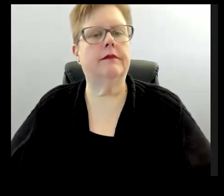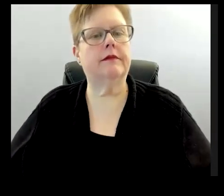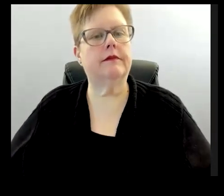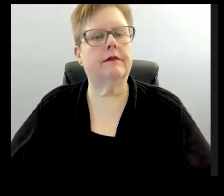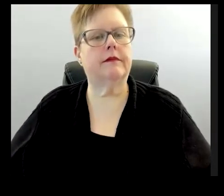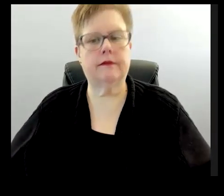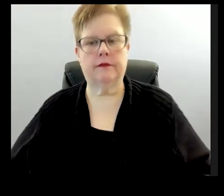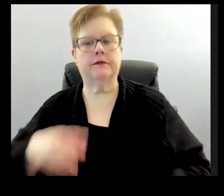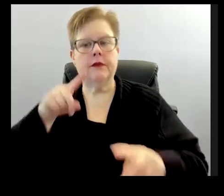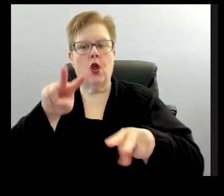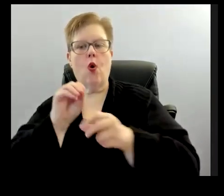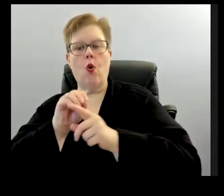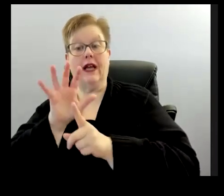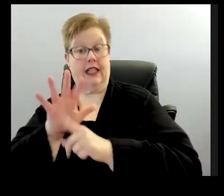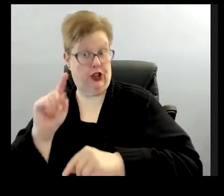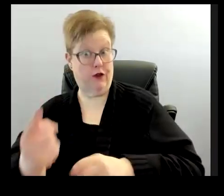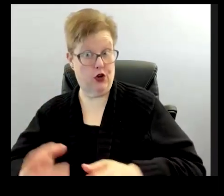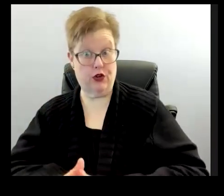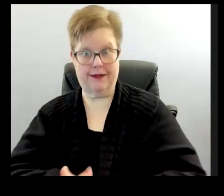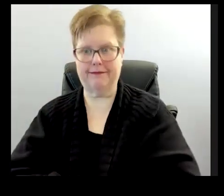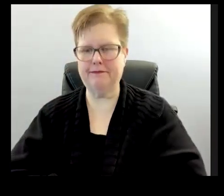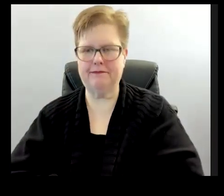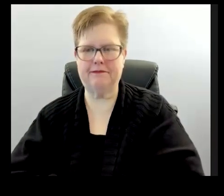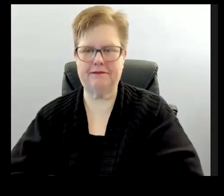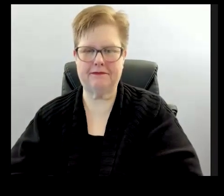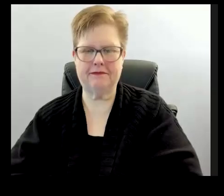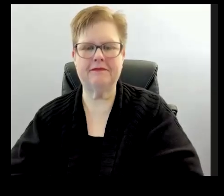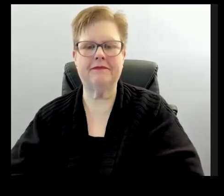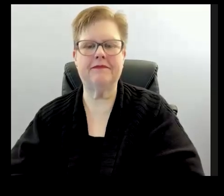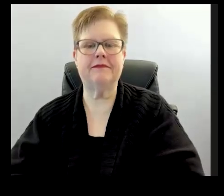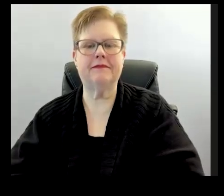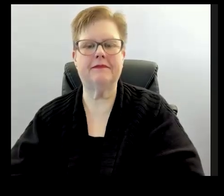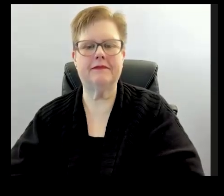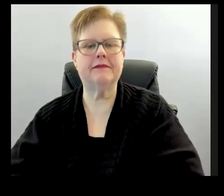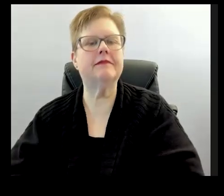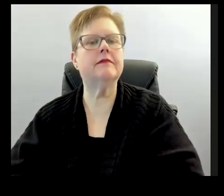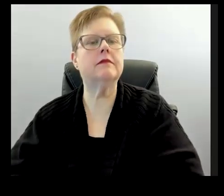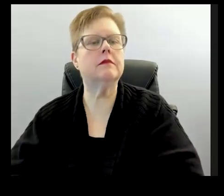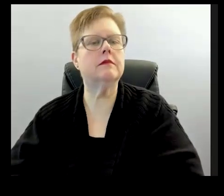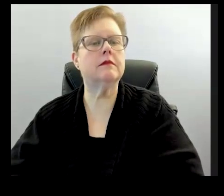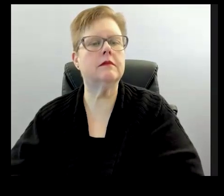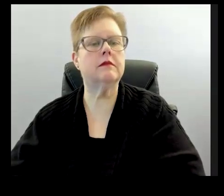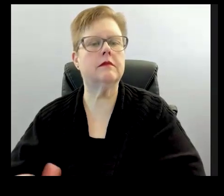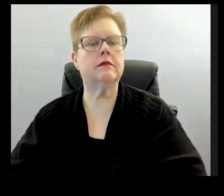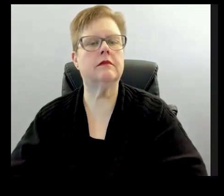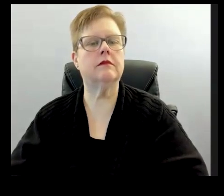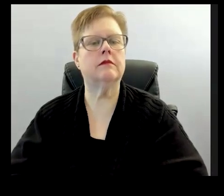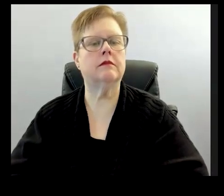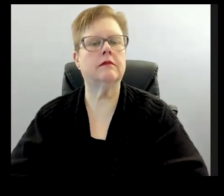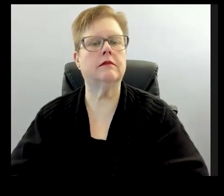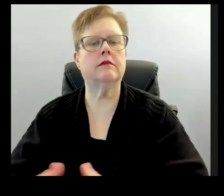into orientation first. Um, Orientation here. Now I'm going to assume